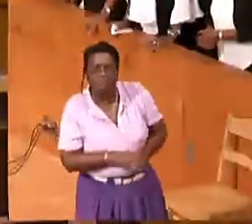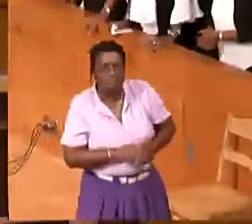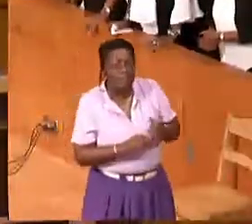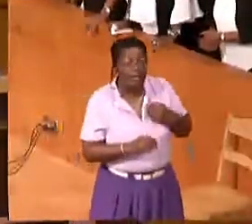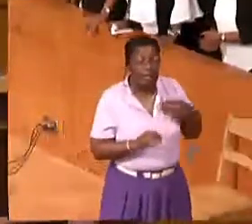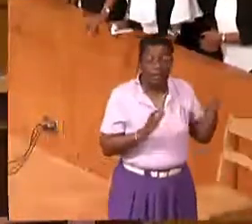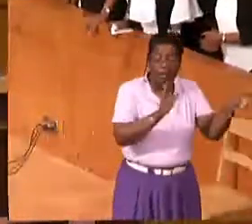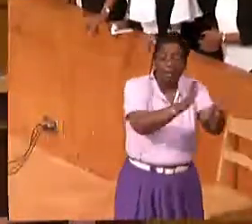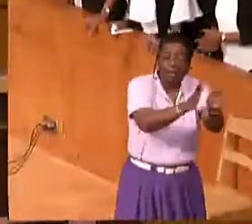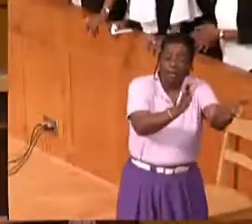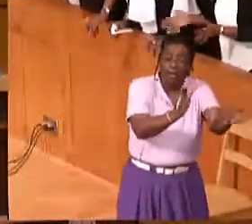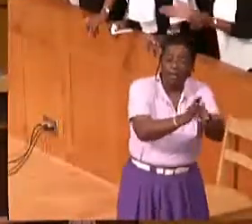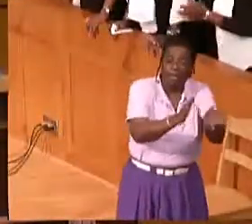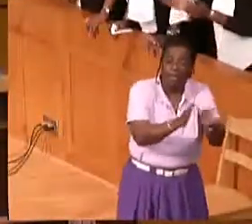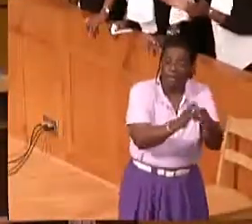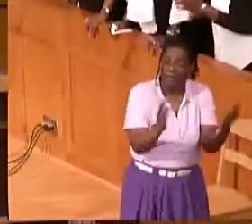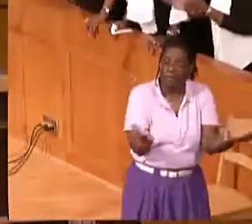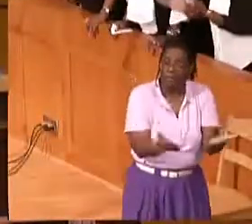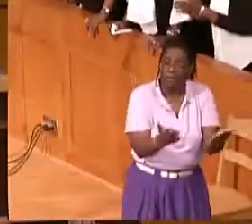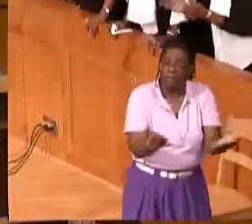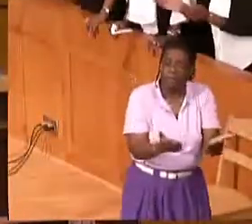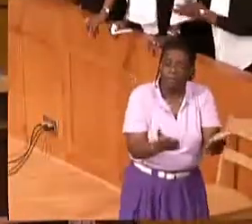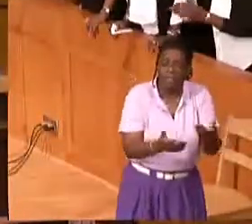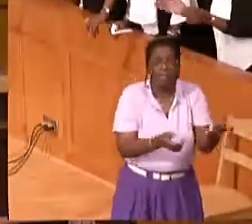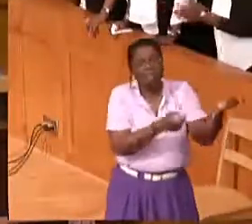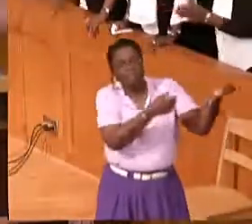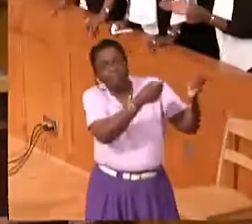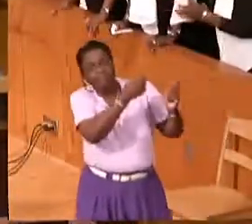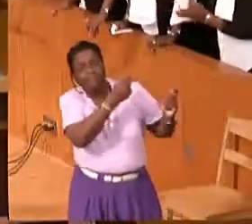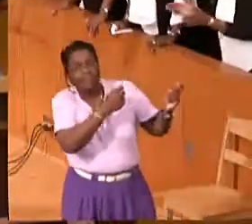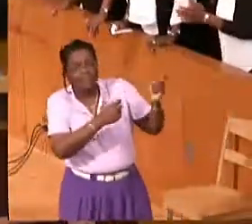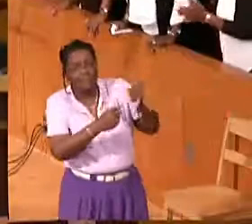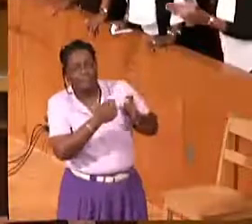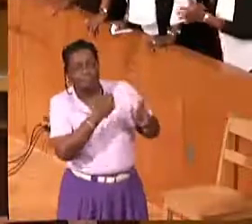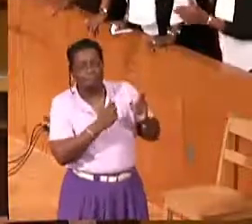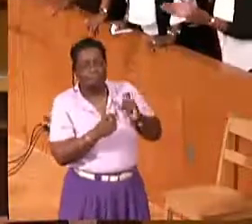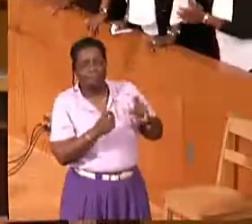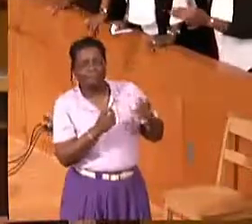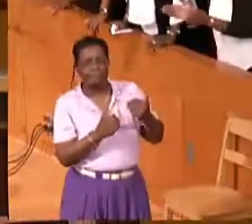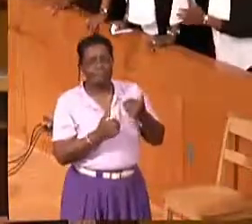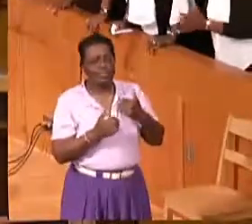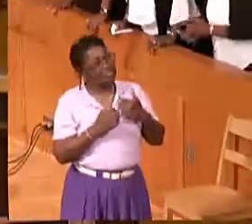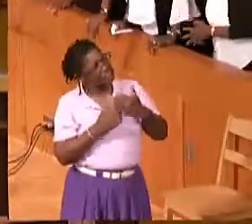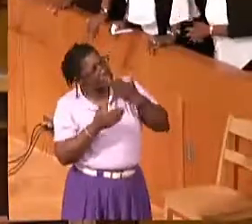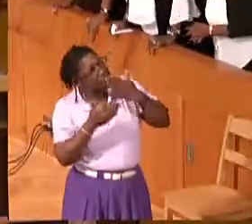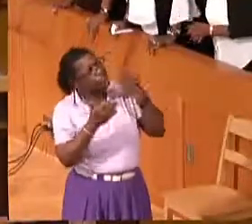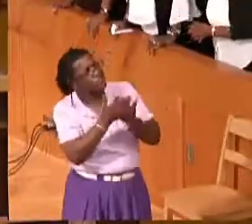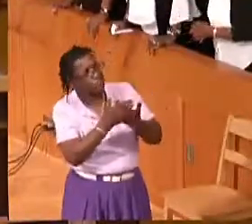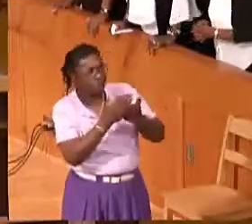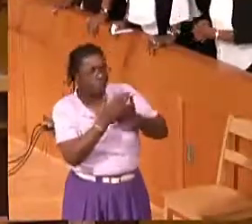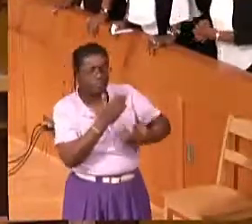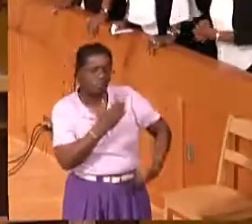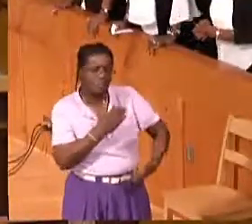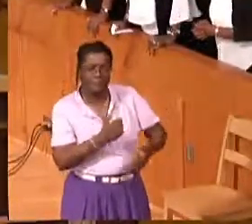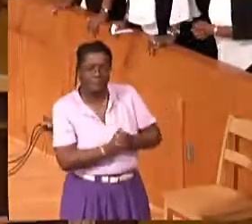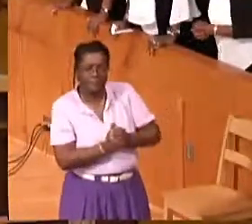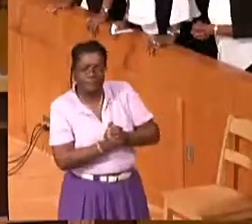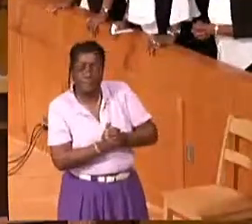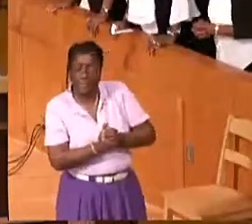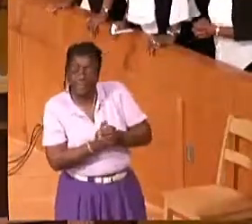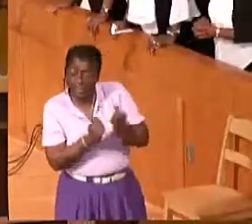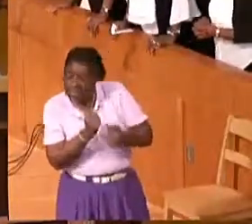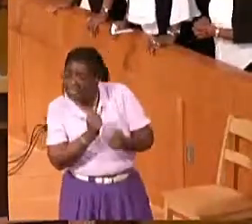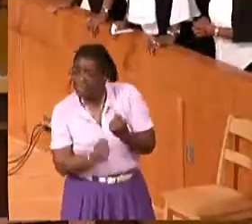the Lord has given me has been mighty good to me. Is there anybody